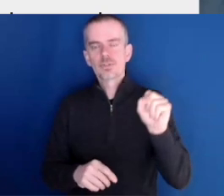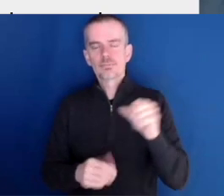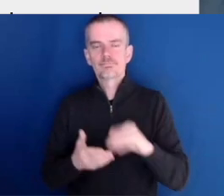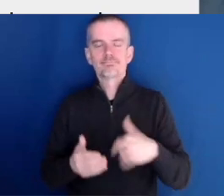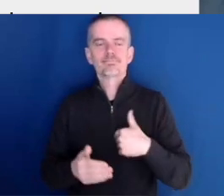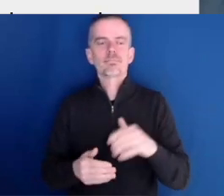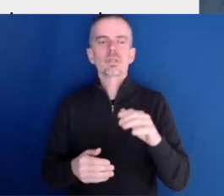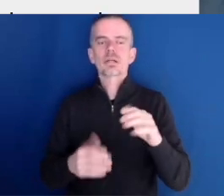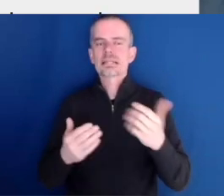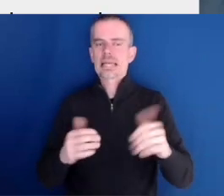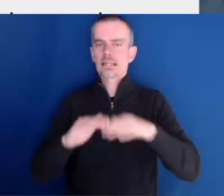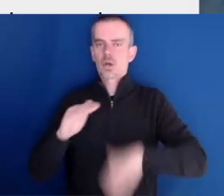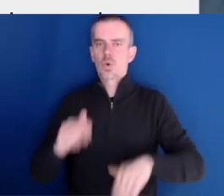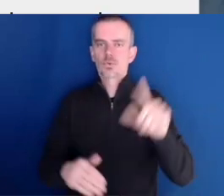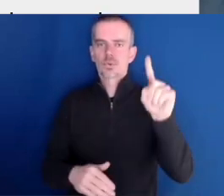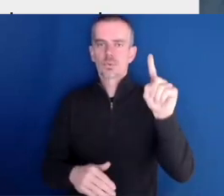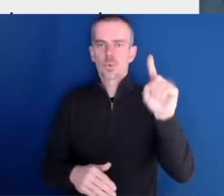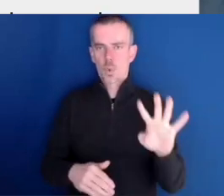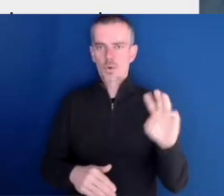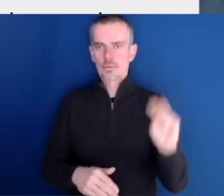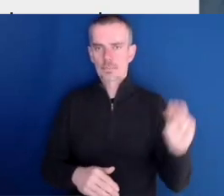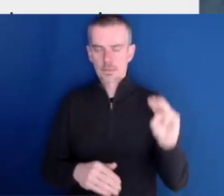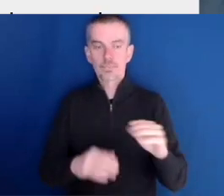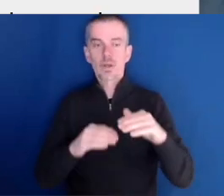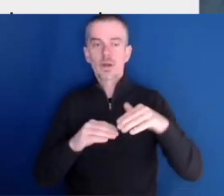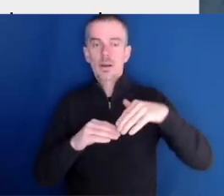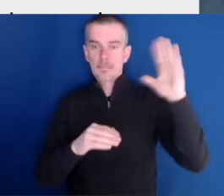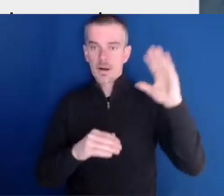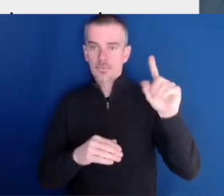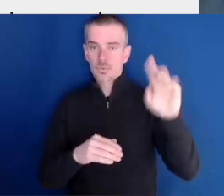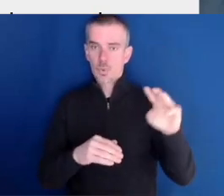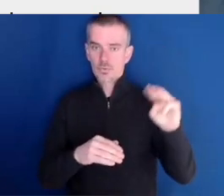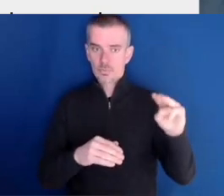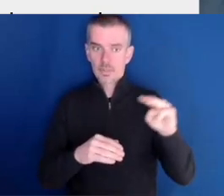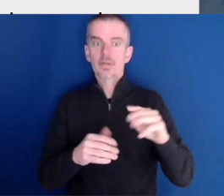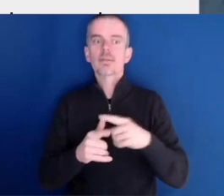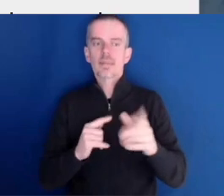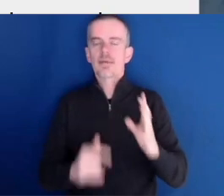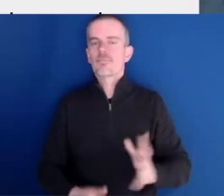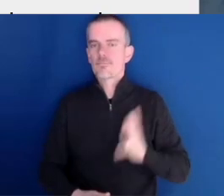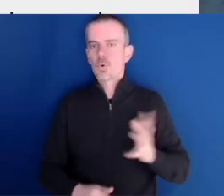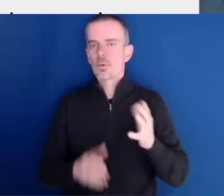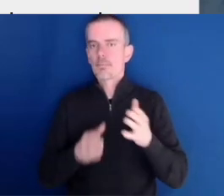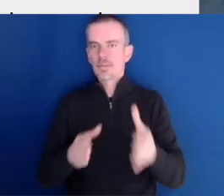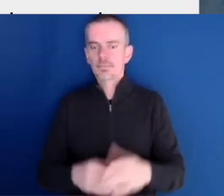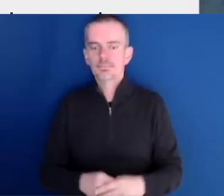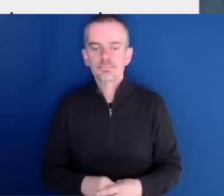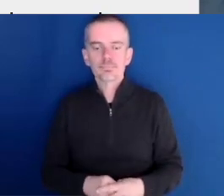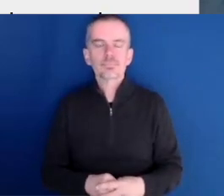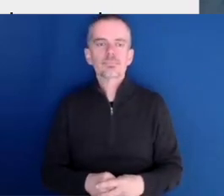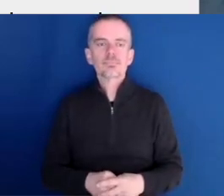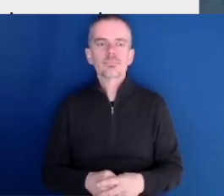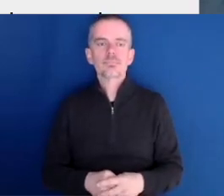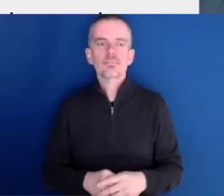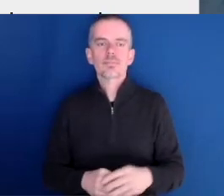below $250,000. Once we get above $250,000, that's when we get into formal methods. These methods are going